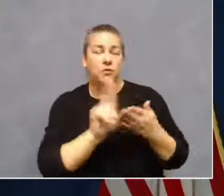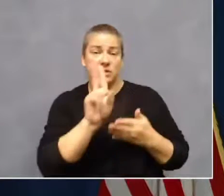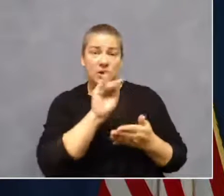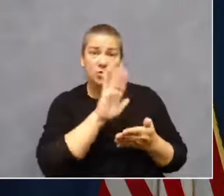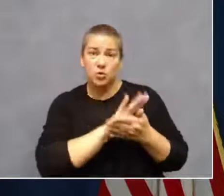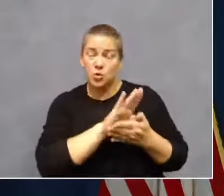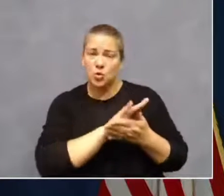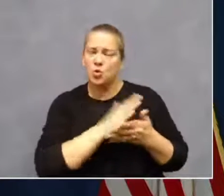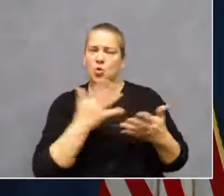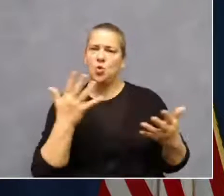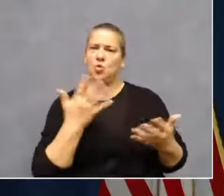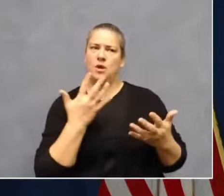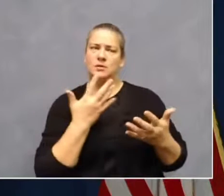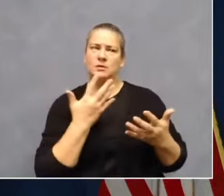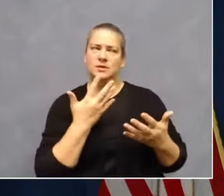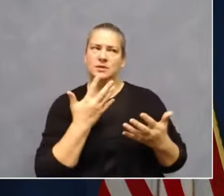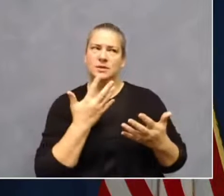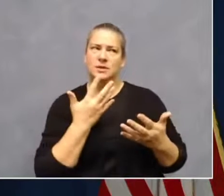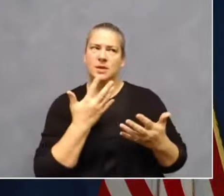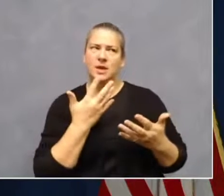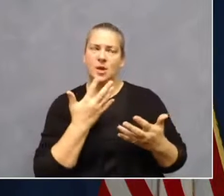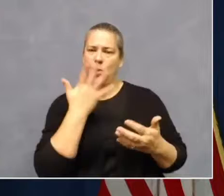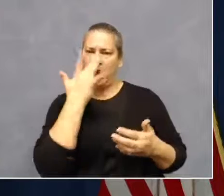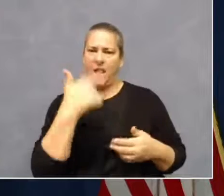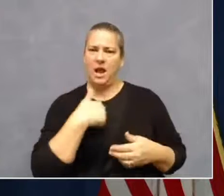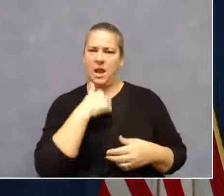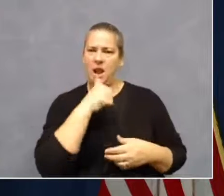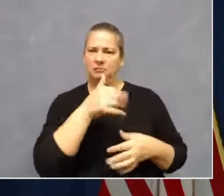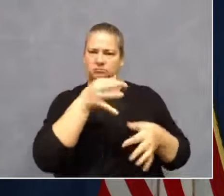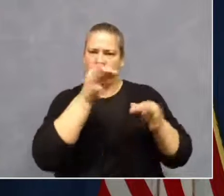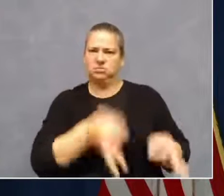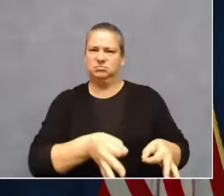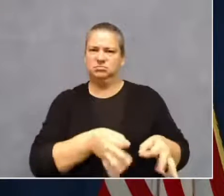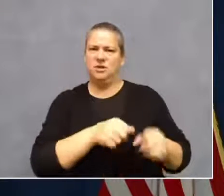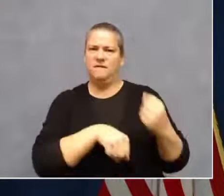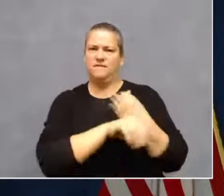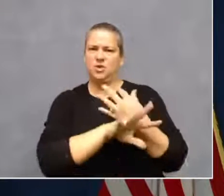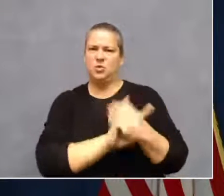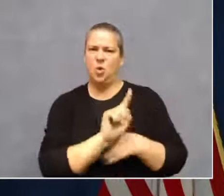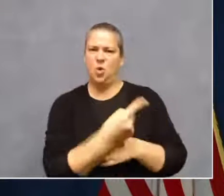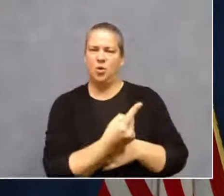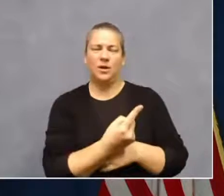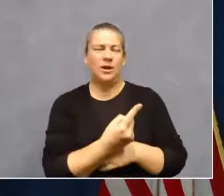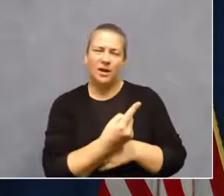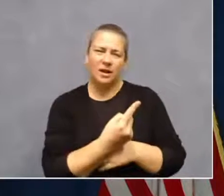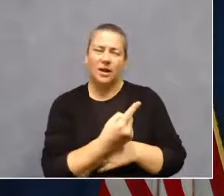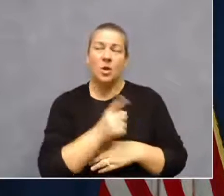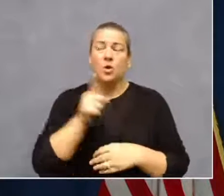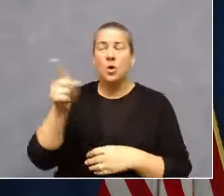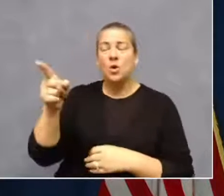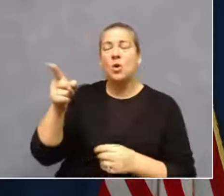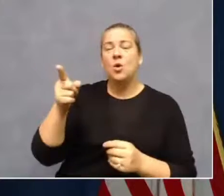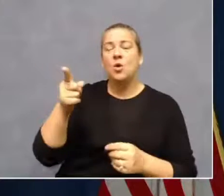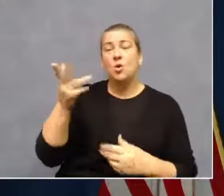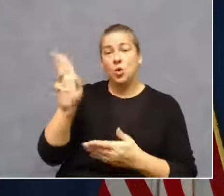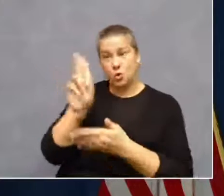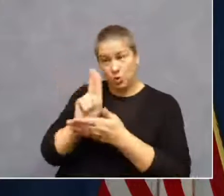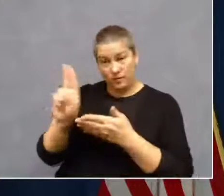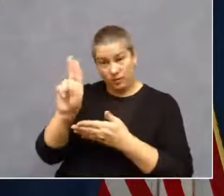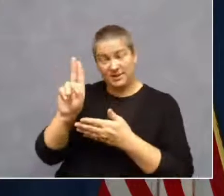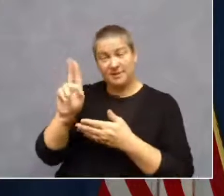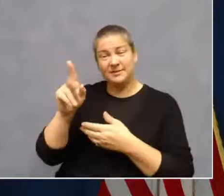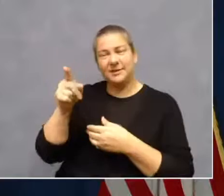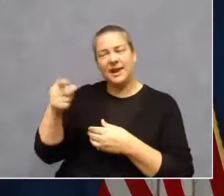a virtual-only decision. Well, first for our universities, there are positives and negatives on both